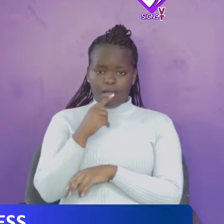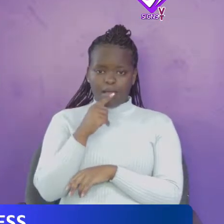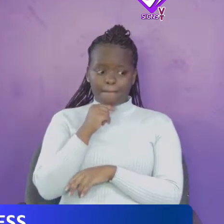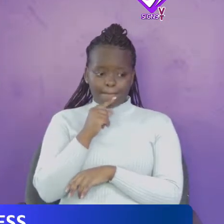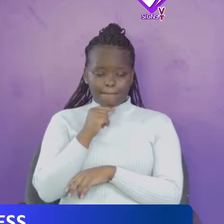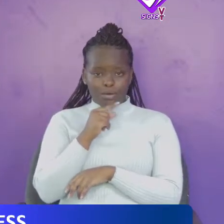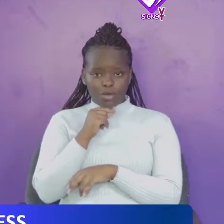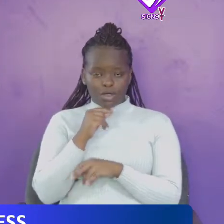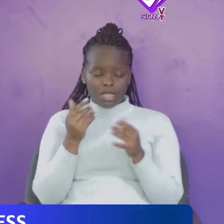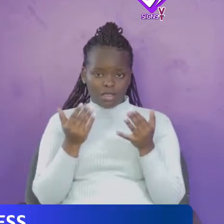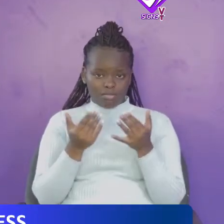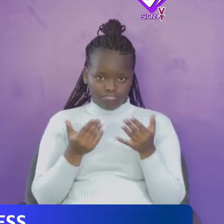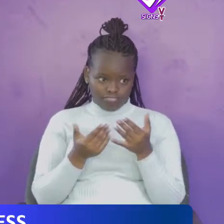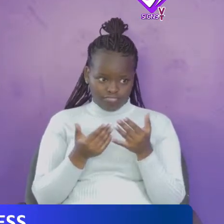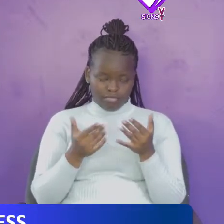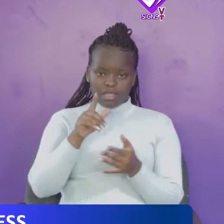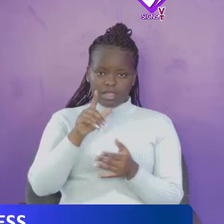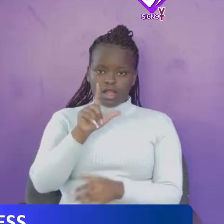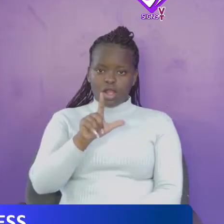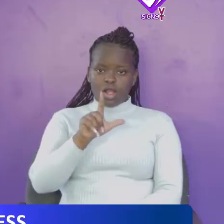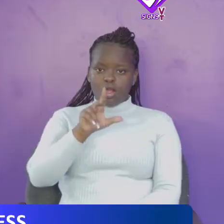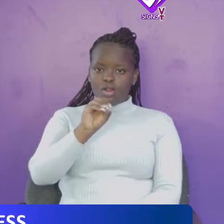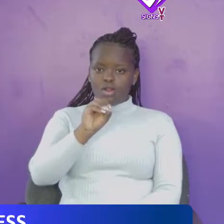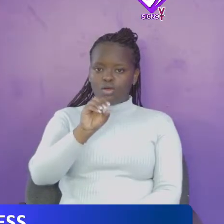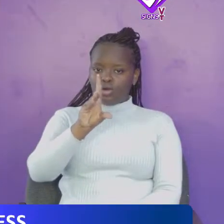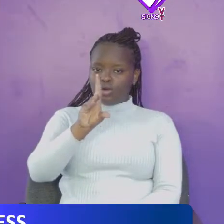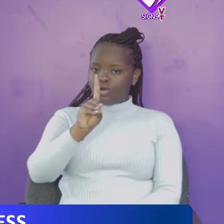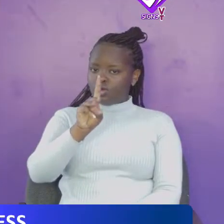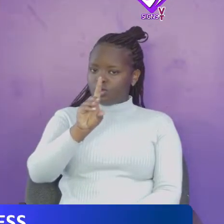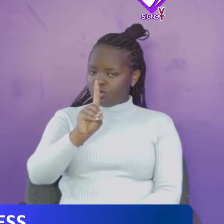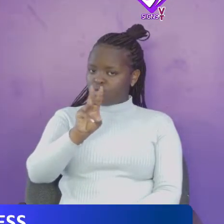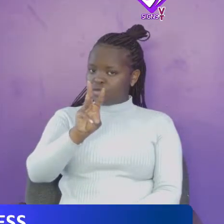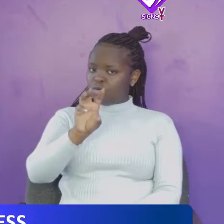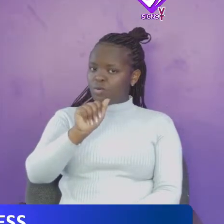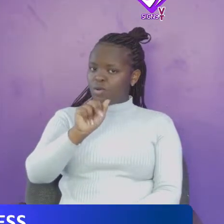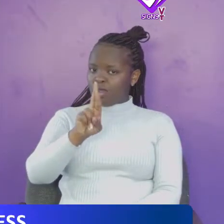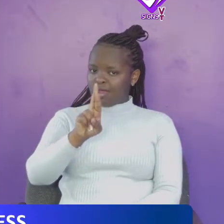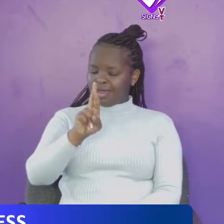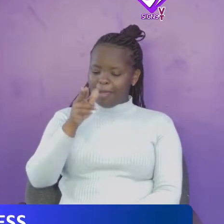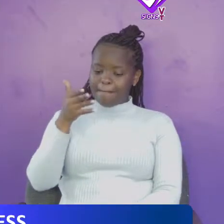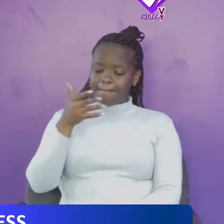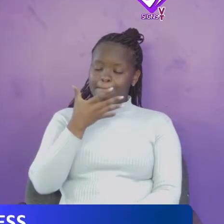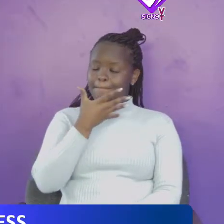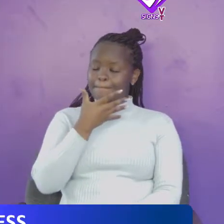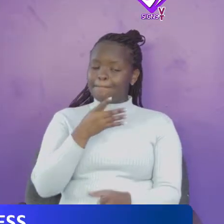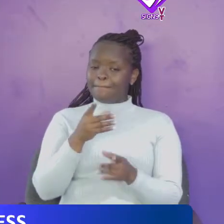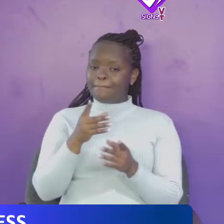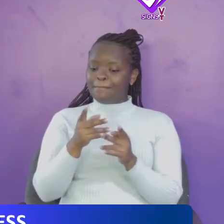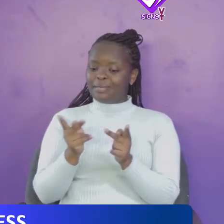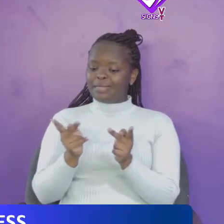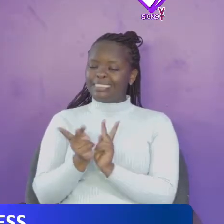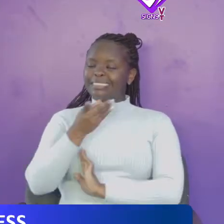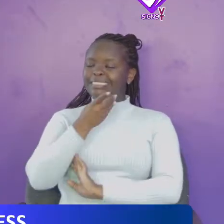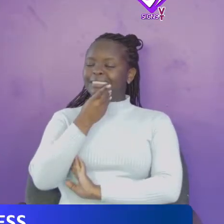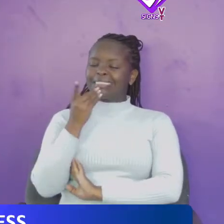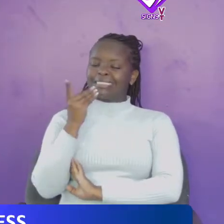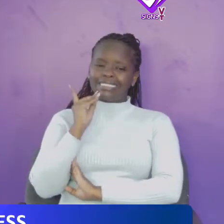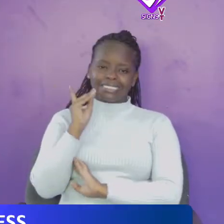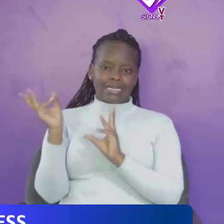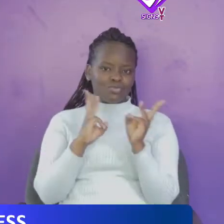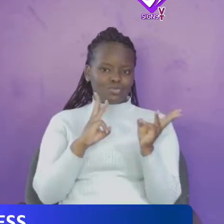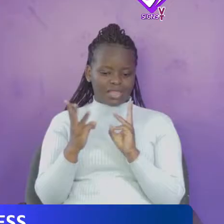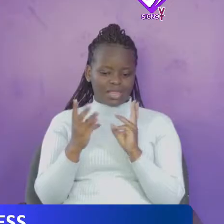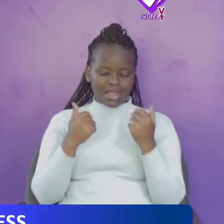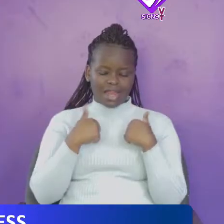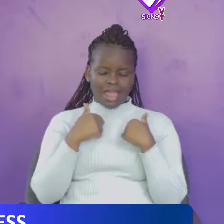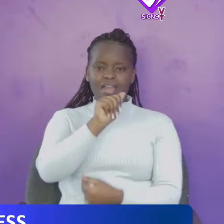in Lodwar, the Turkana area. Yeah. You know that area, it's hot. That's desert Extremely, climate. Yeah. And he has